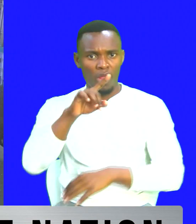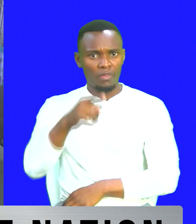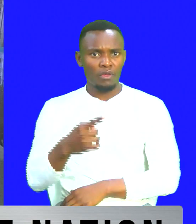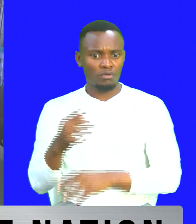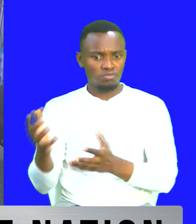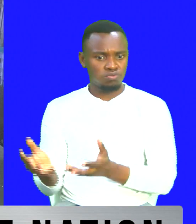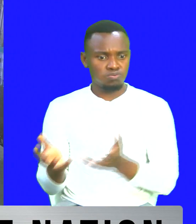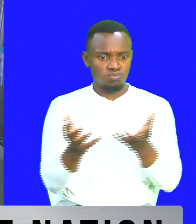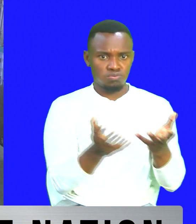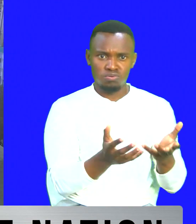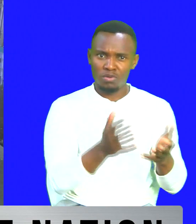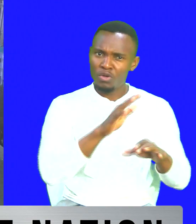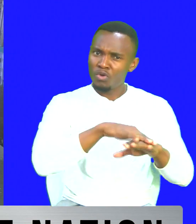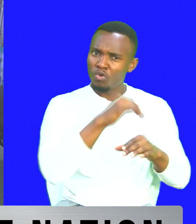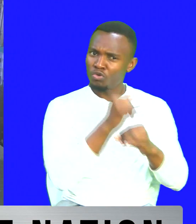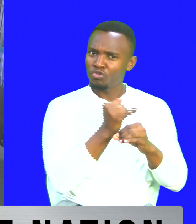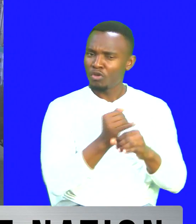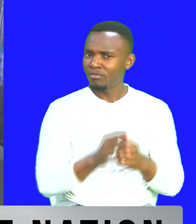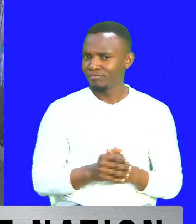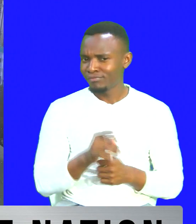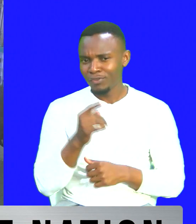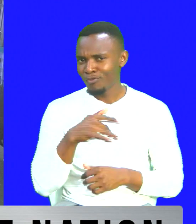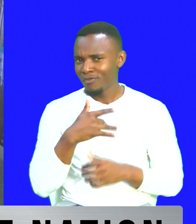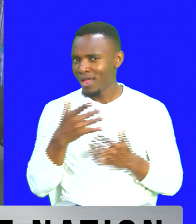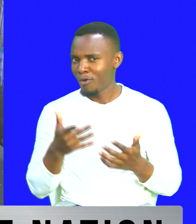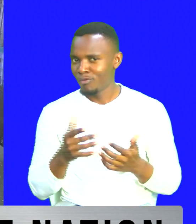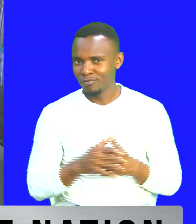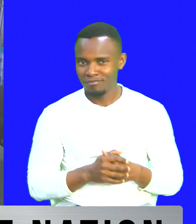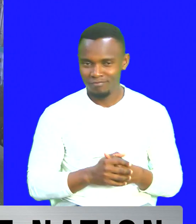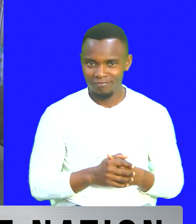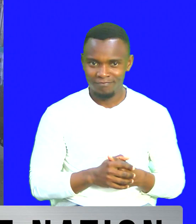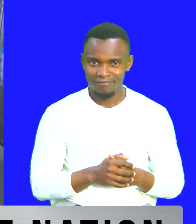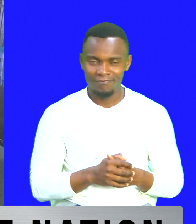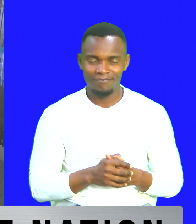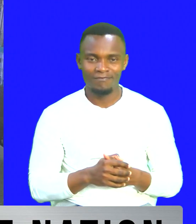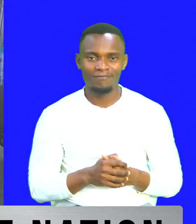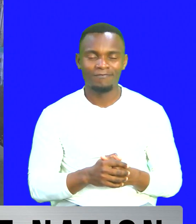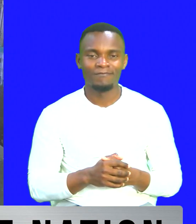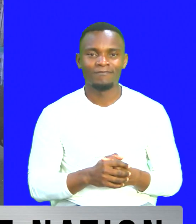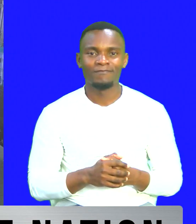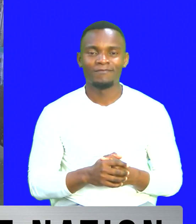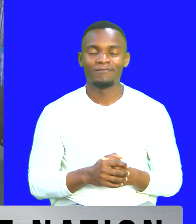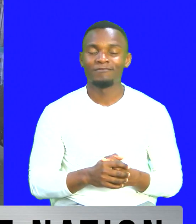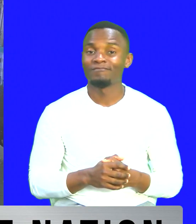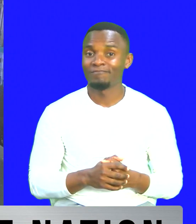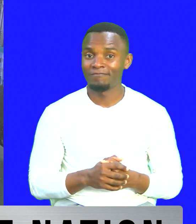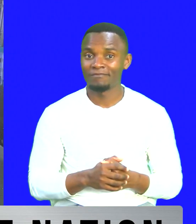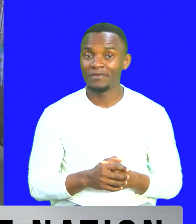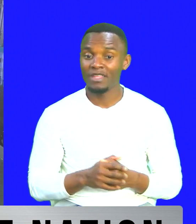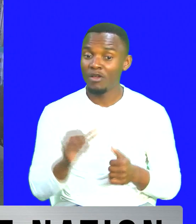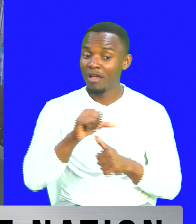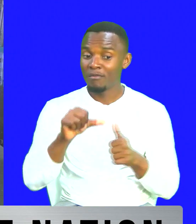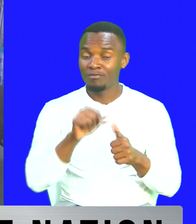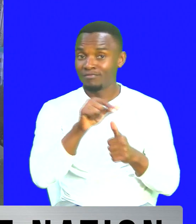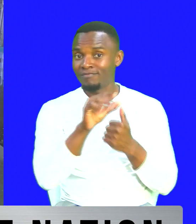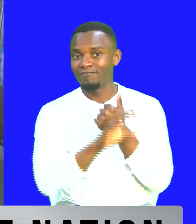for Ruto, right? Really? Come on, what's your opinion? Proceed. Well, Jonah, about Haiti, first